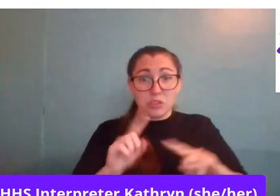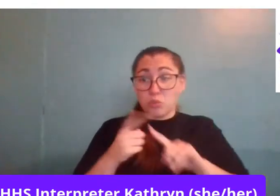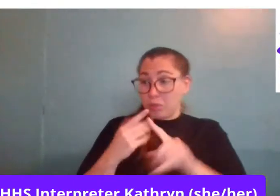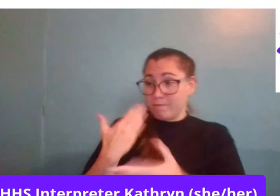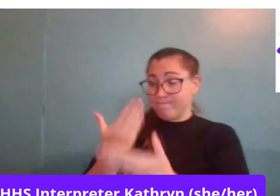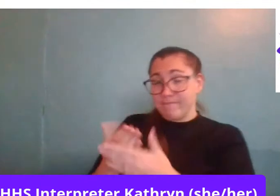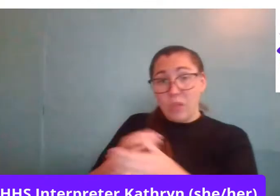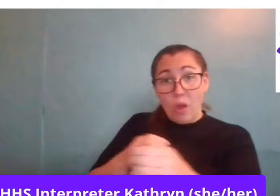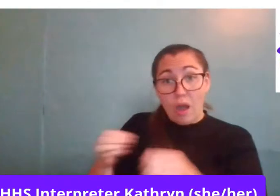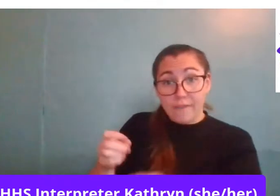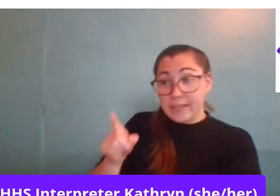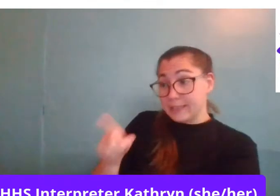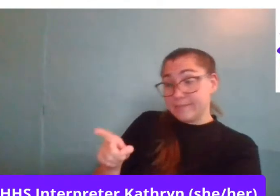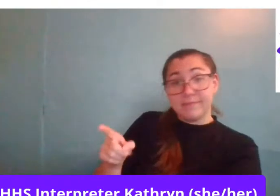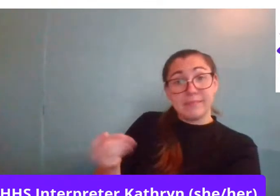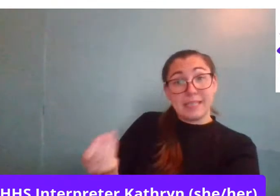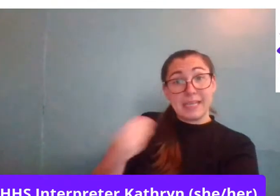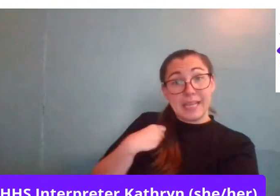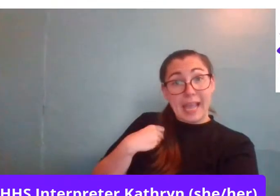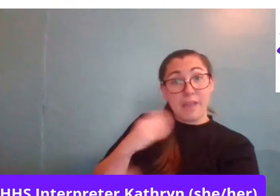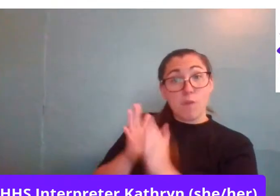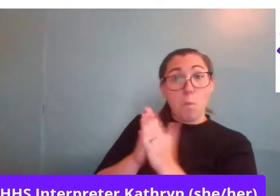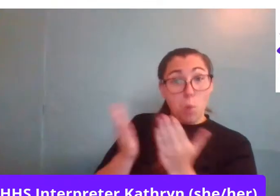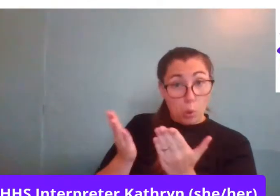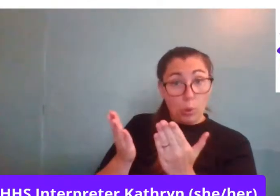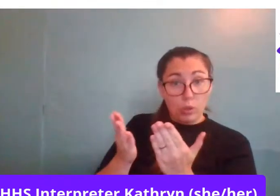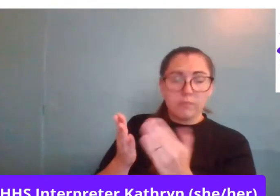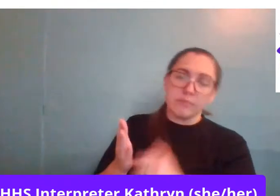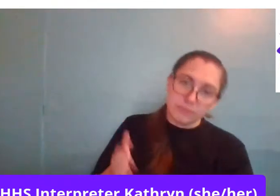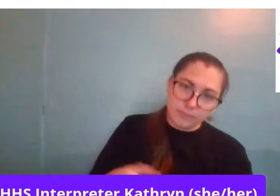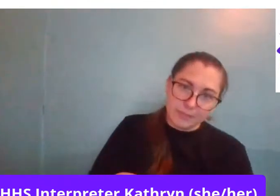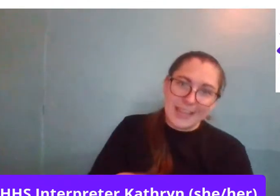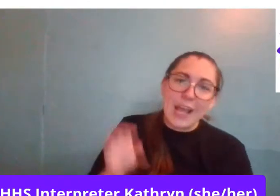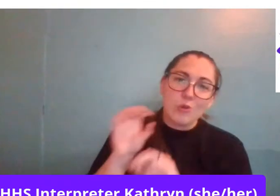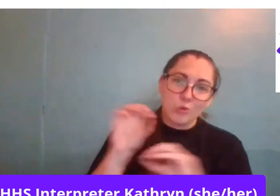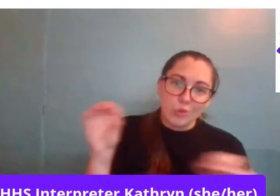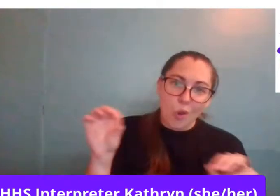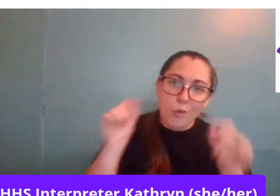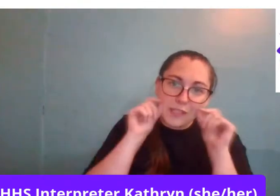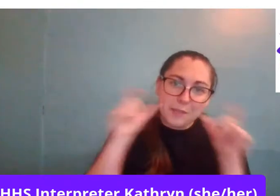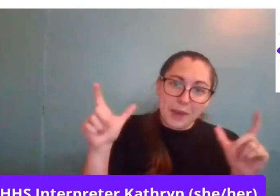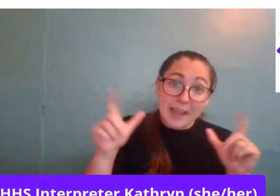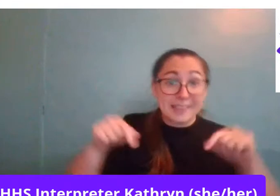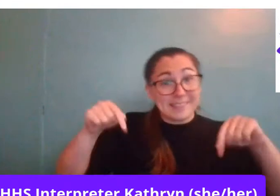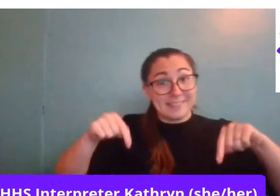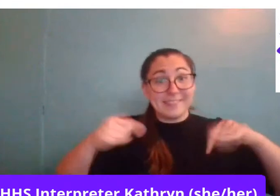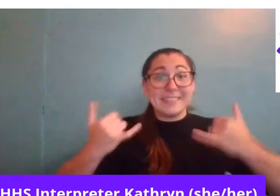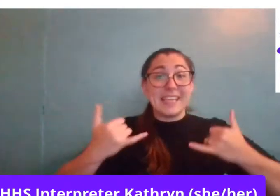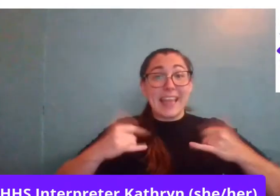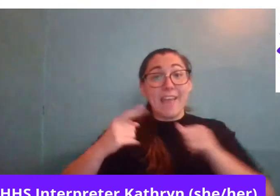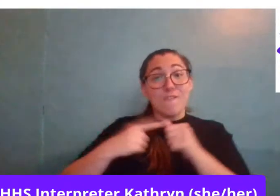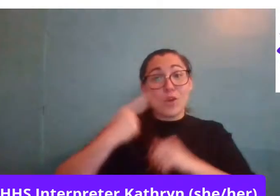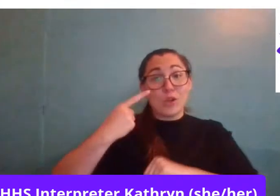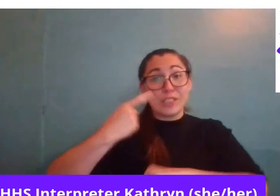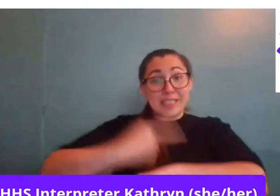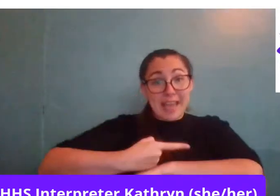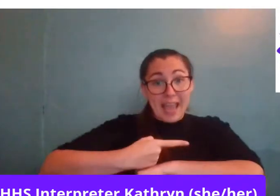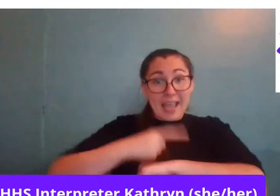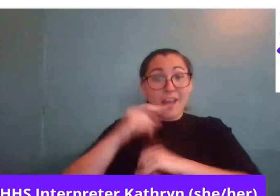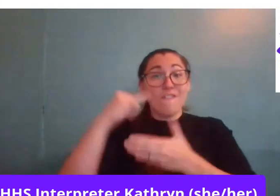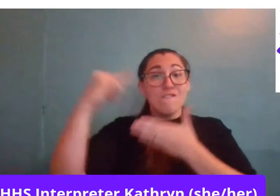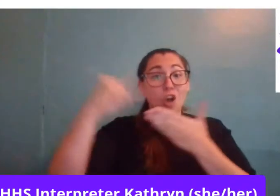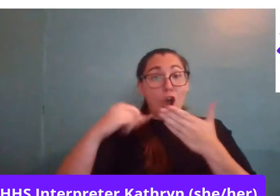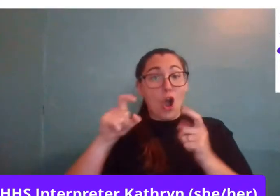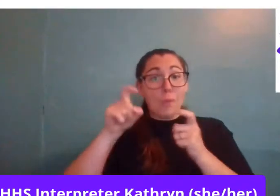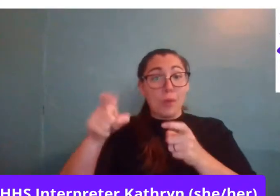she handed me this book. I mean, it's no surprise that today is the first day of Art Prize, but that was the first thing that